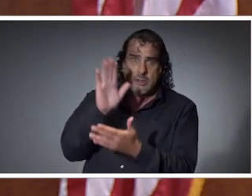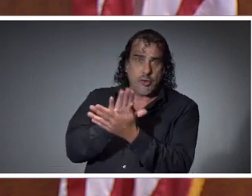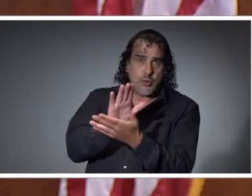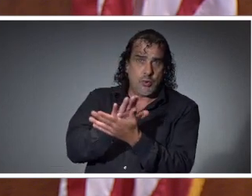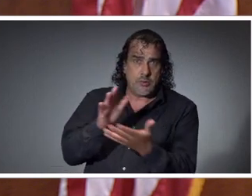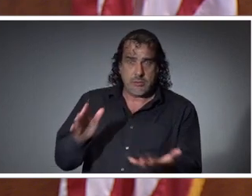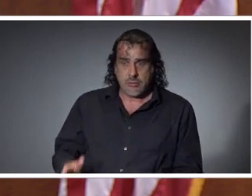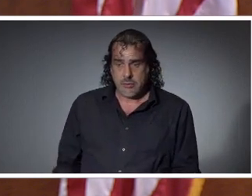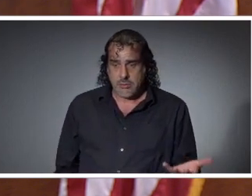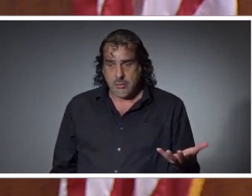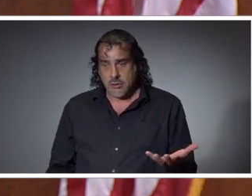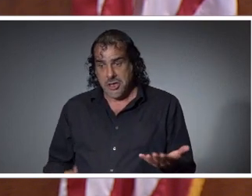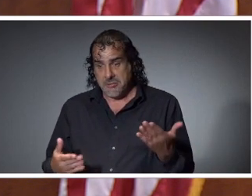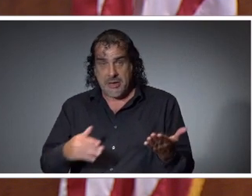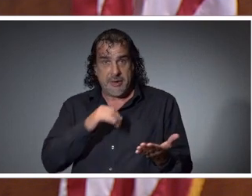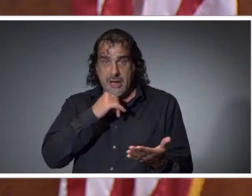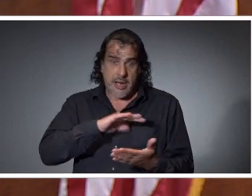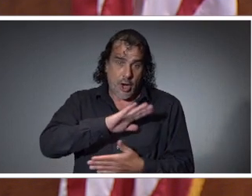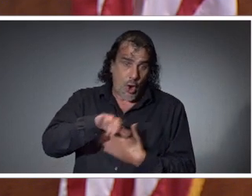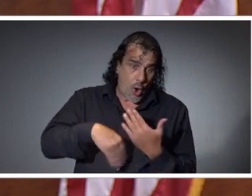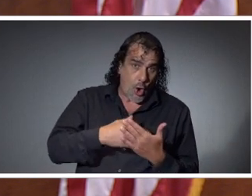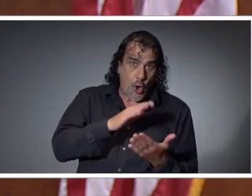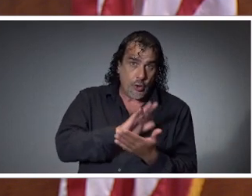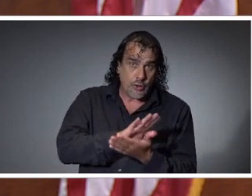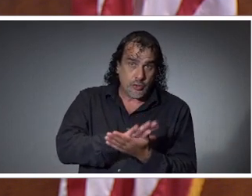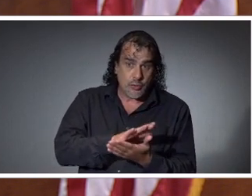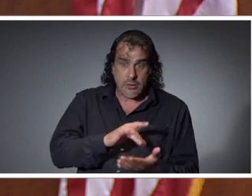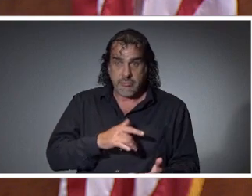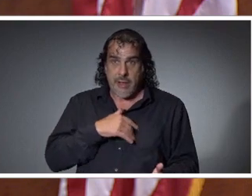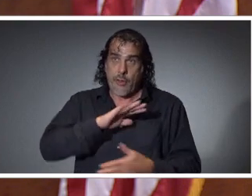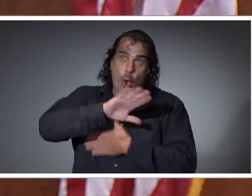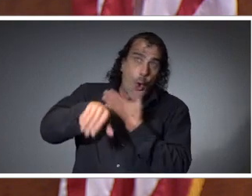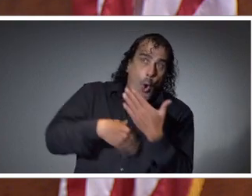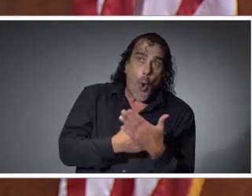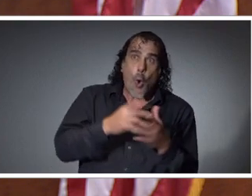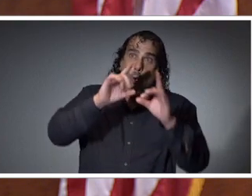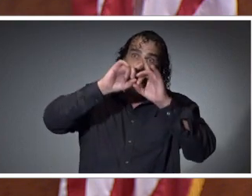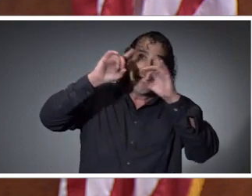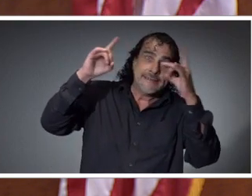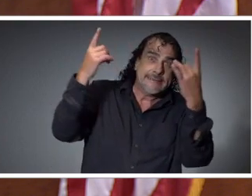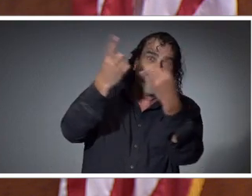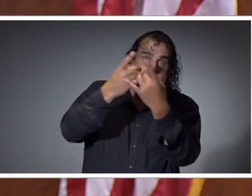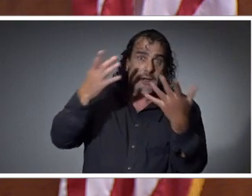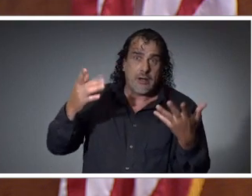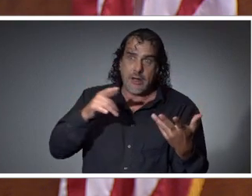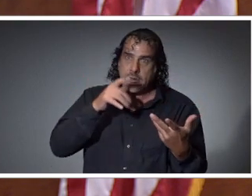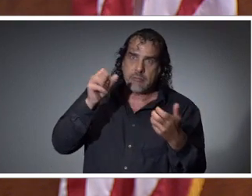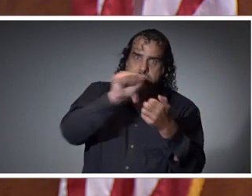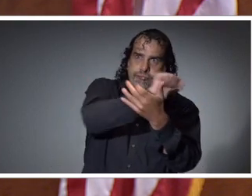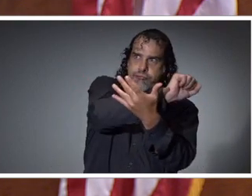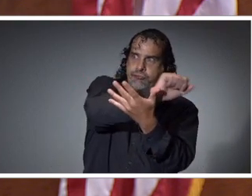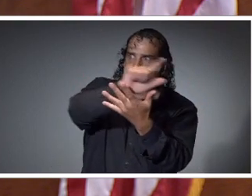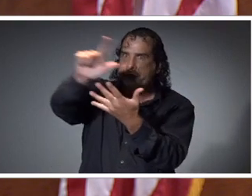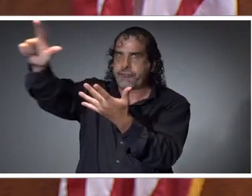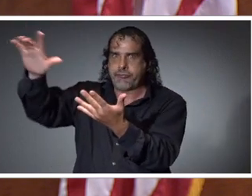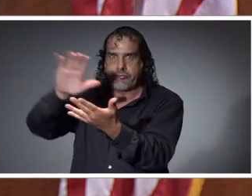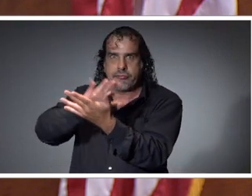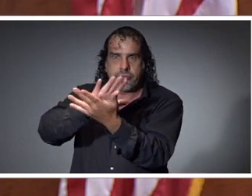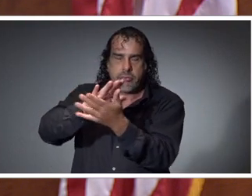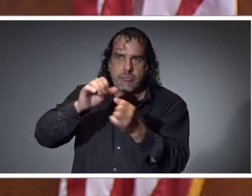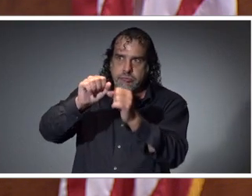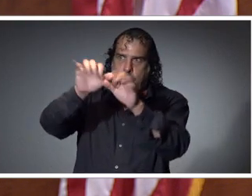and it may not be an entire school. It certainly wouldn't be an entire district unless it was multiple cases in multiple school